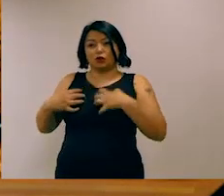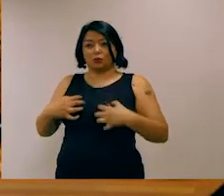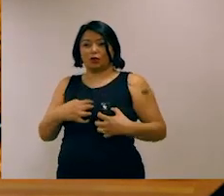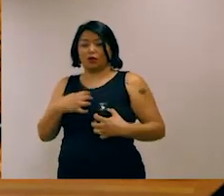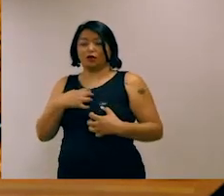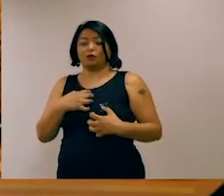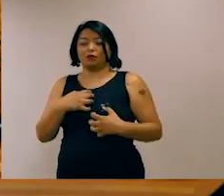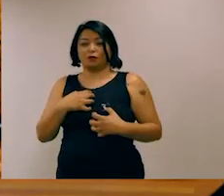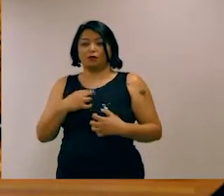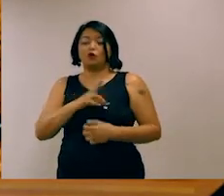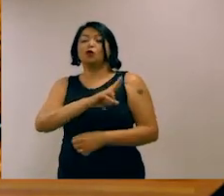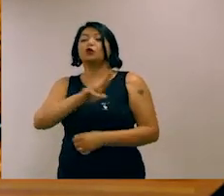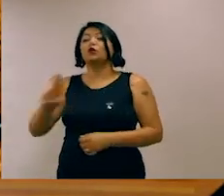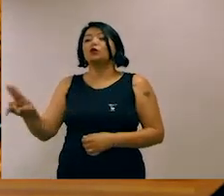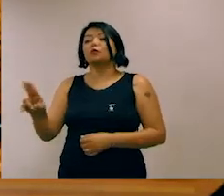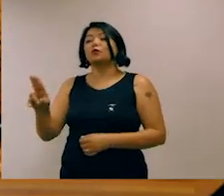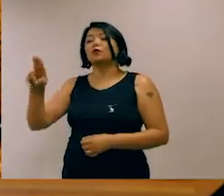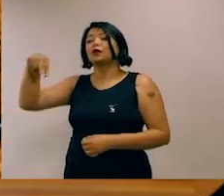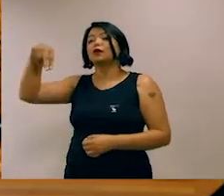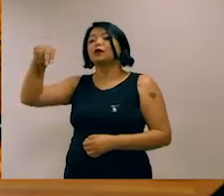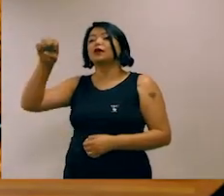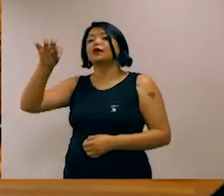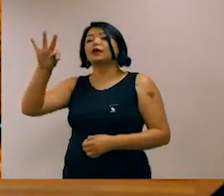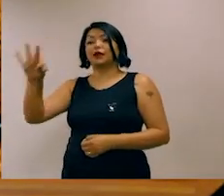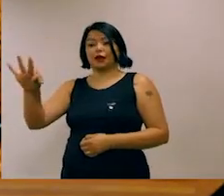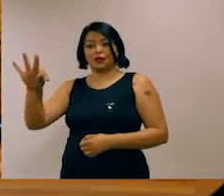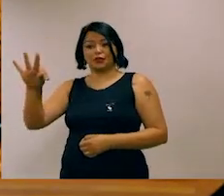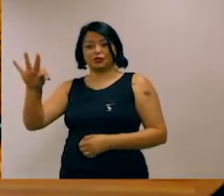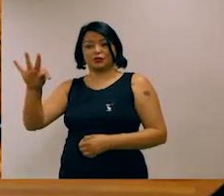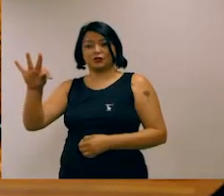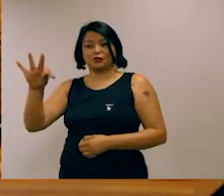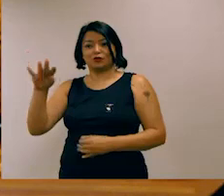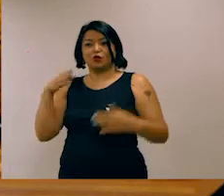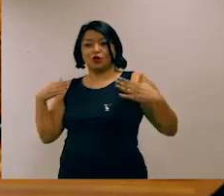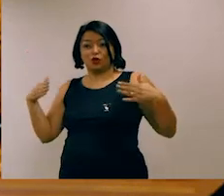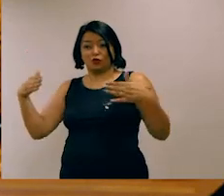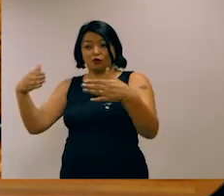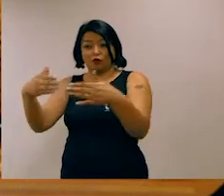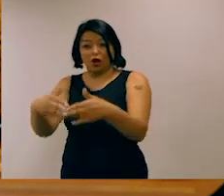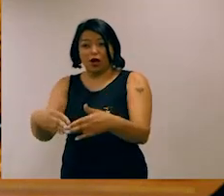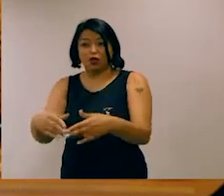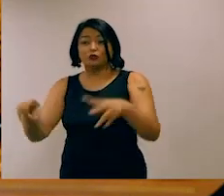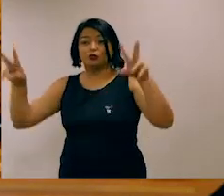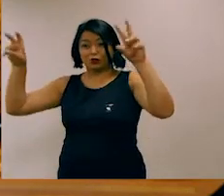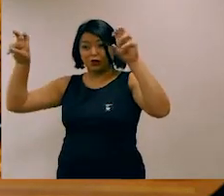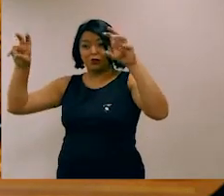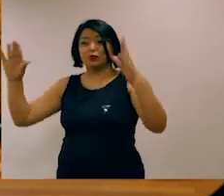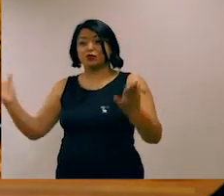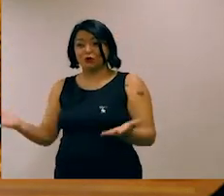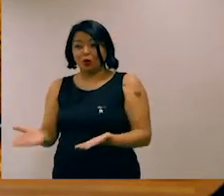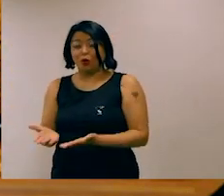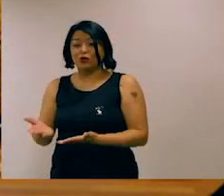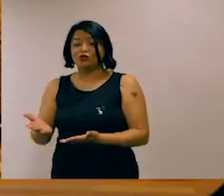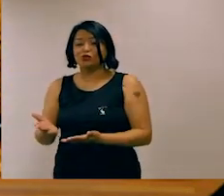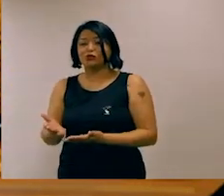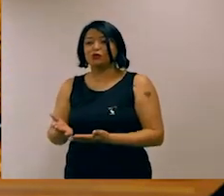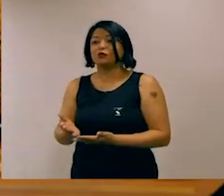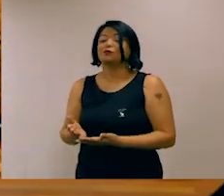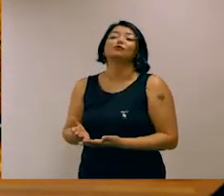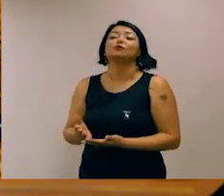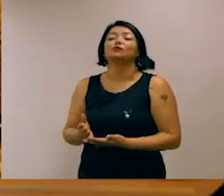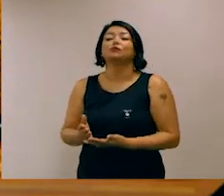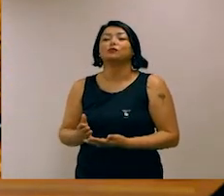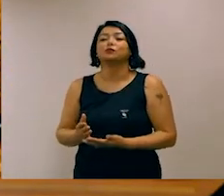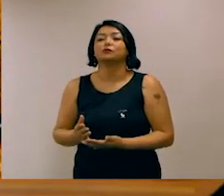very focused on what we talked about today. And I mean, I probably read all these books, so I can recommend a lot of them.